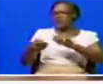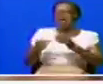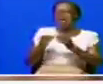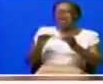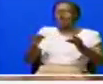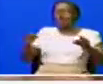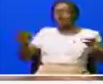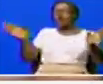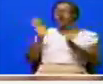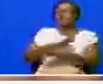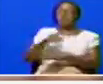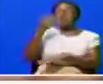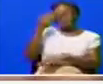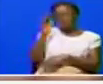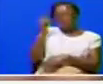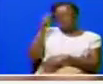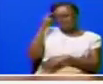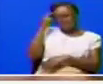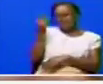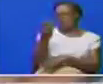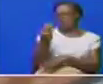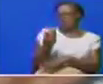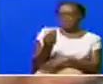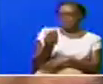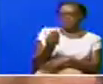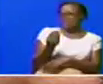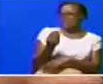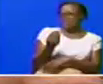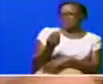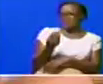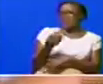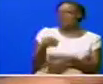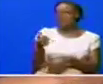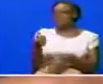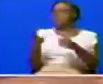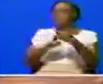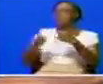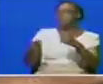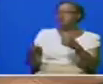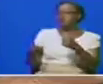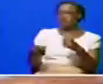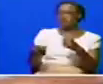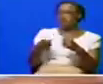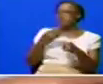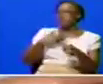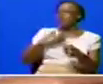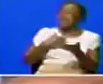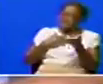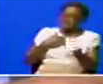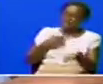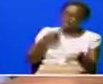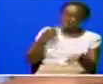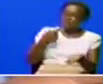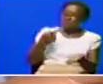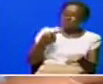night. And I don't think it's going to be that long accommodating another 7 million. So we are here to say